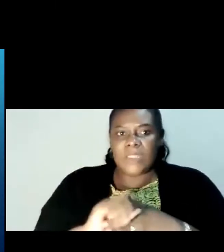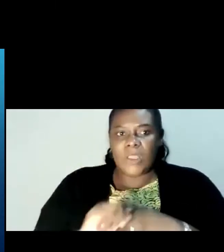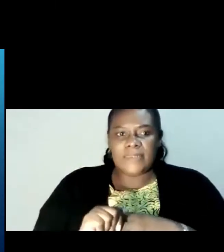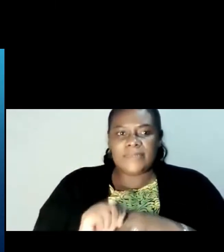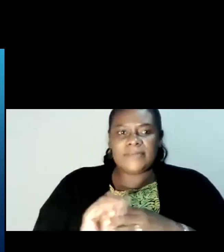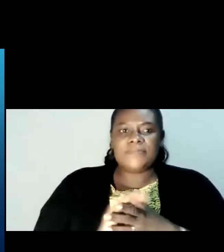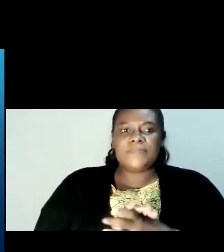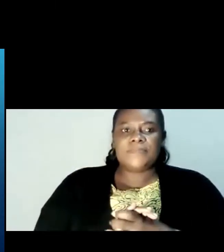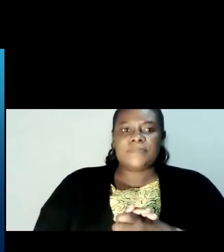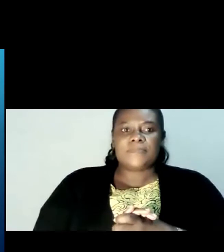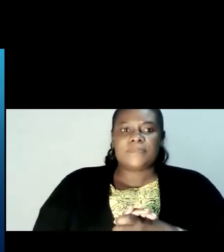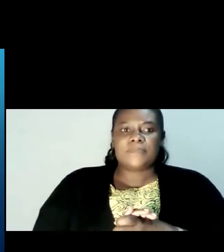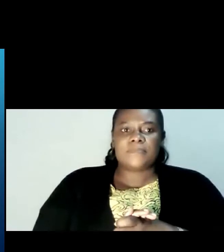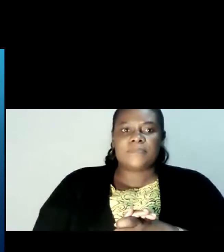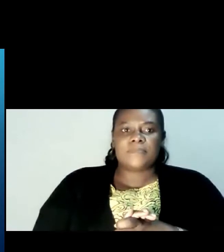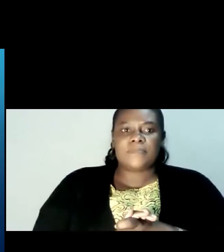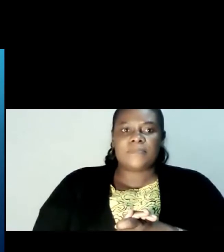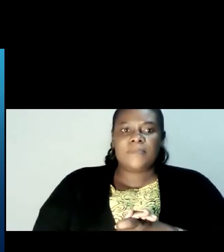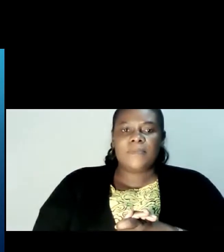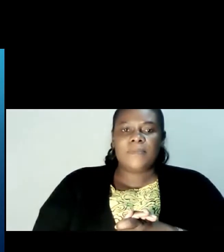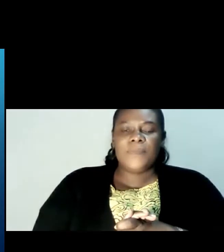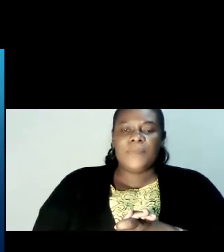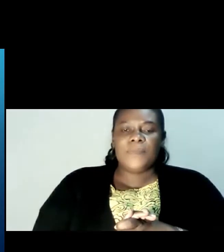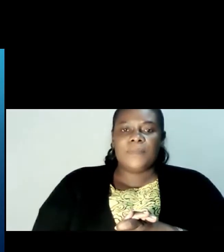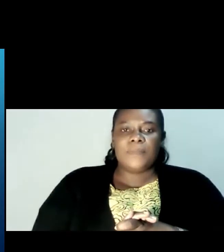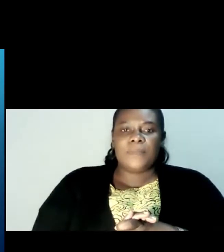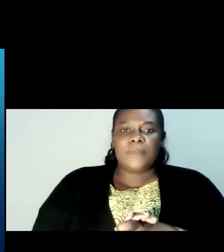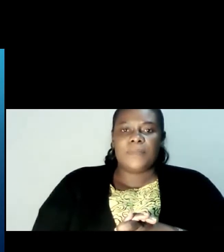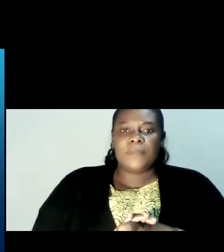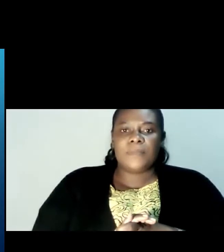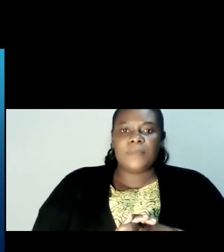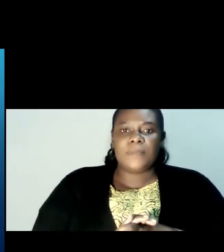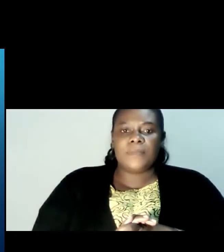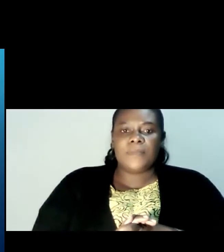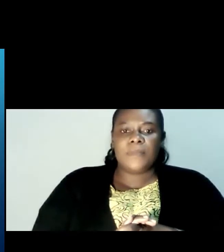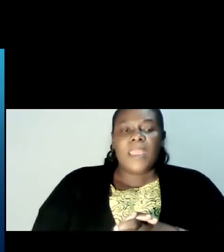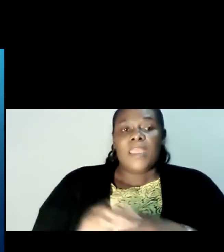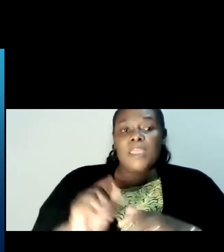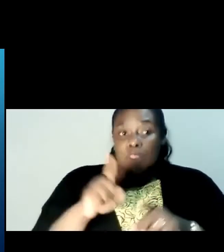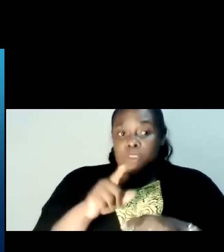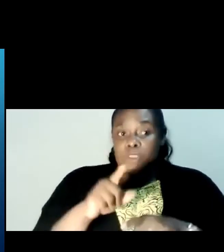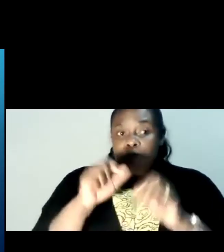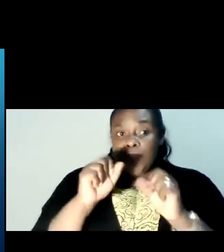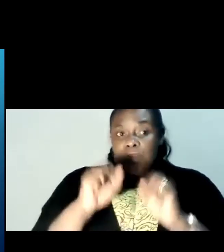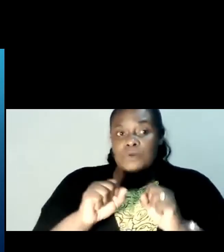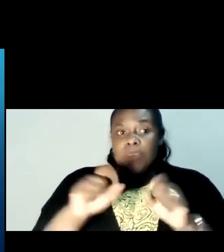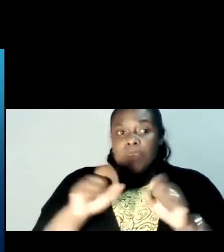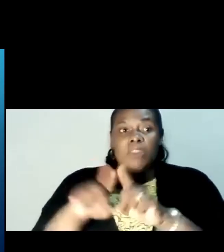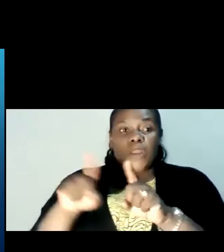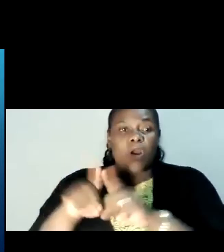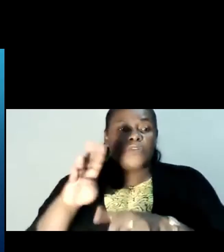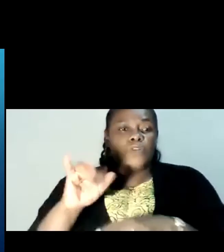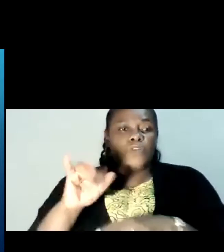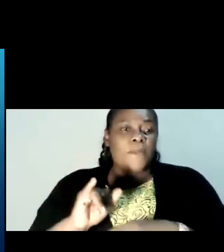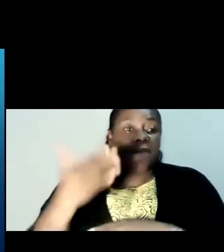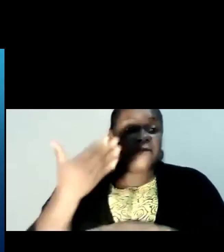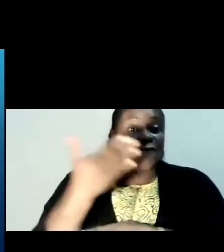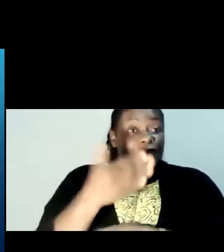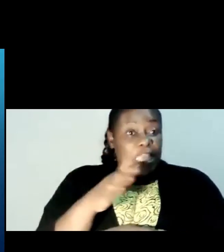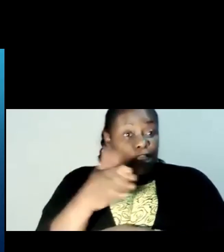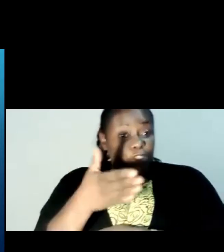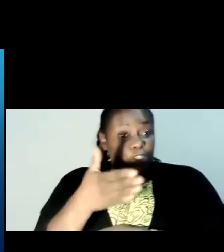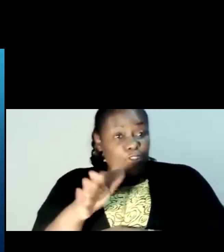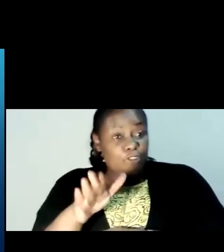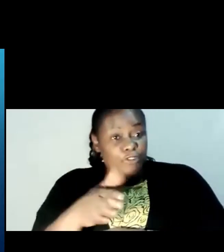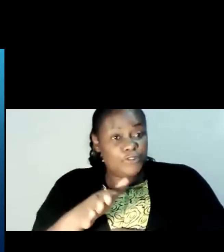And you can also, while you're there, you can also buy things like fresh fish and poultry. But it's important